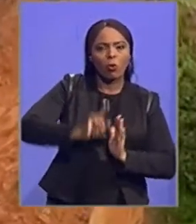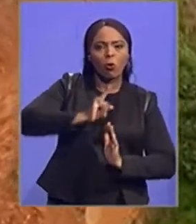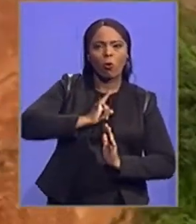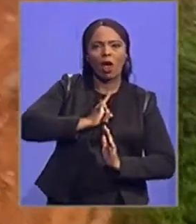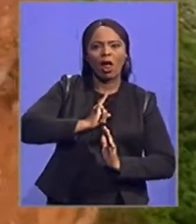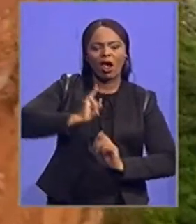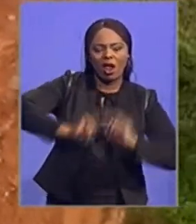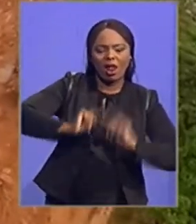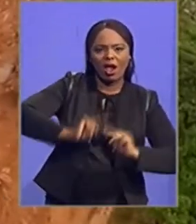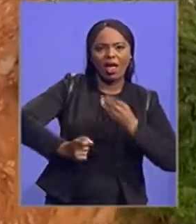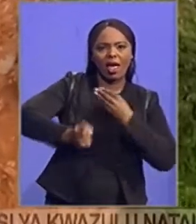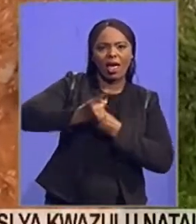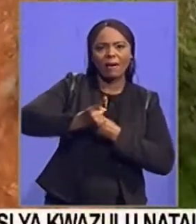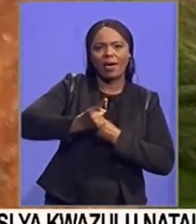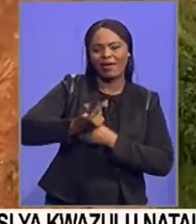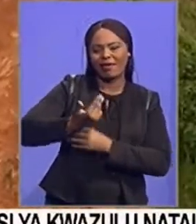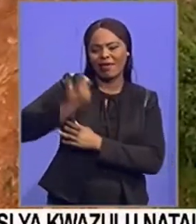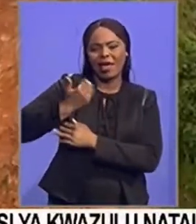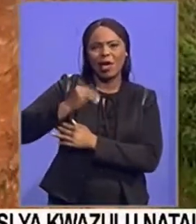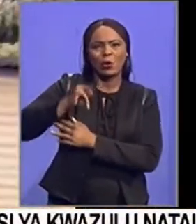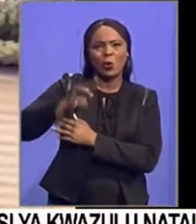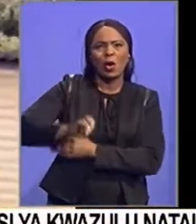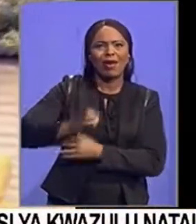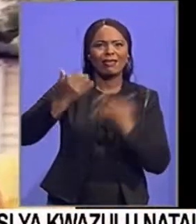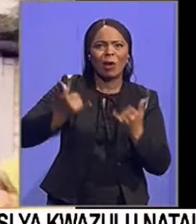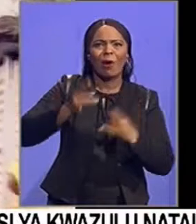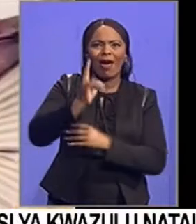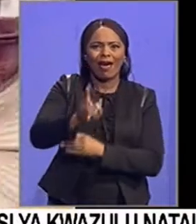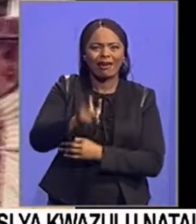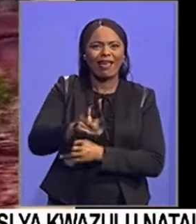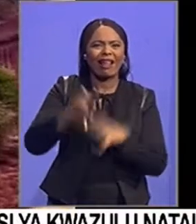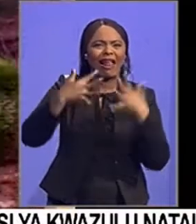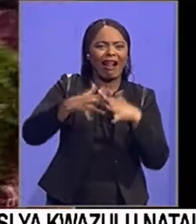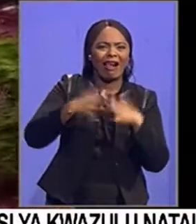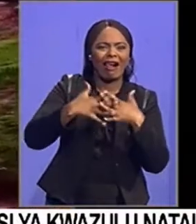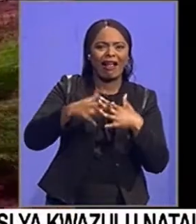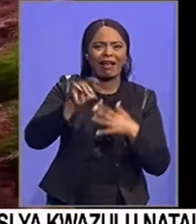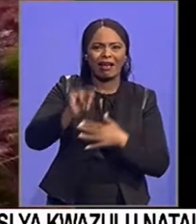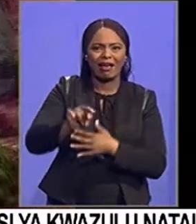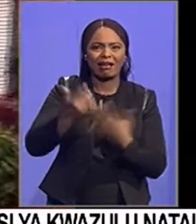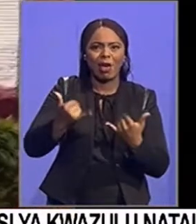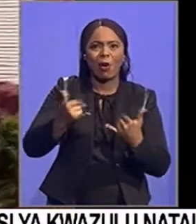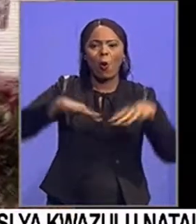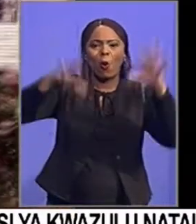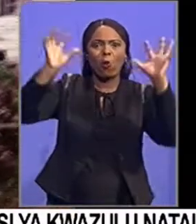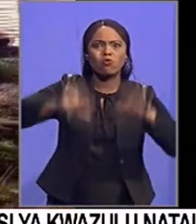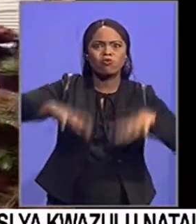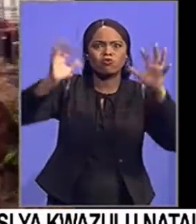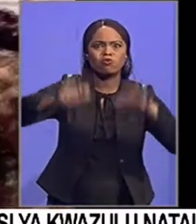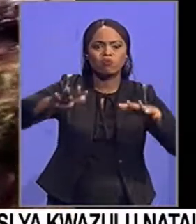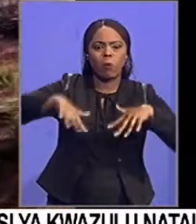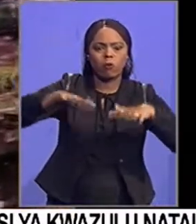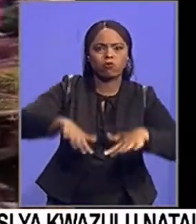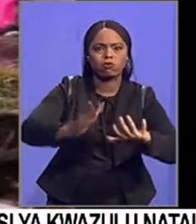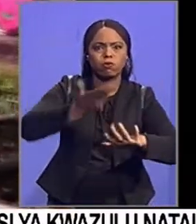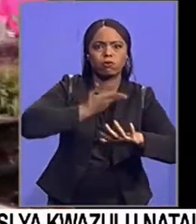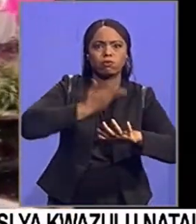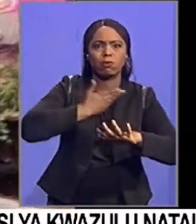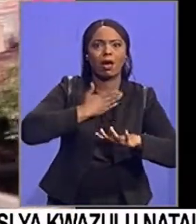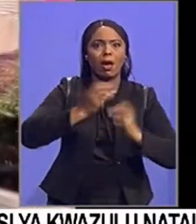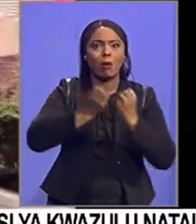jwale ke mona e se e boetse e wetswe ke koduwa. Dikgohola tse mpe di sentse dikgwebo le matlo a baahi mme ba